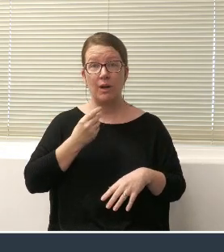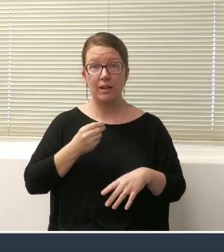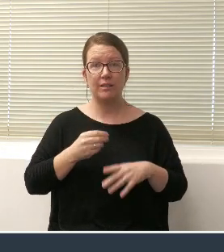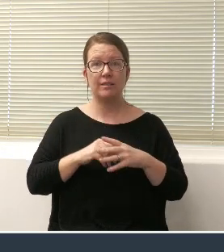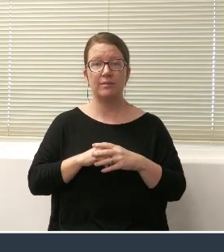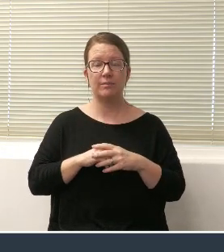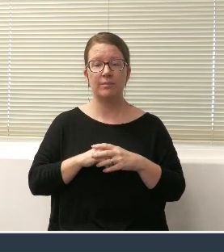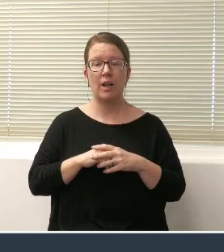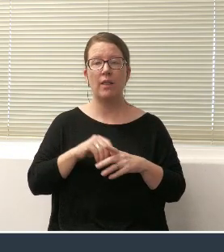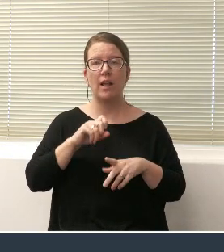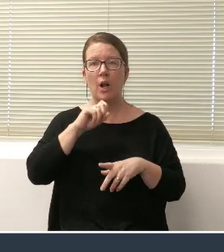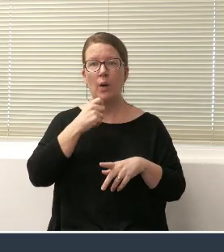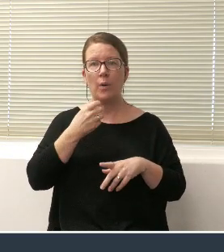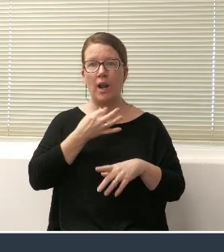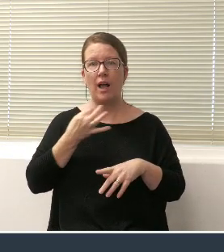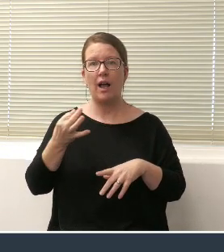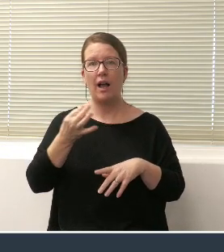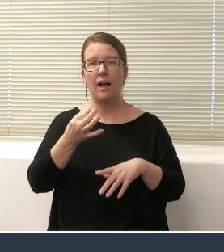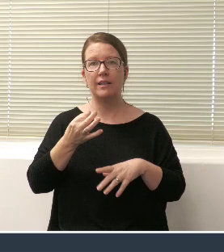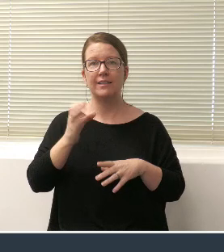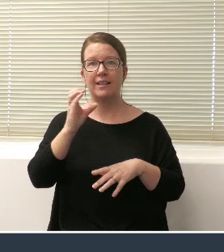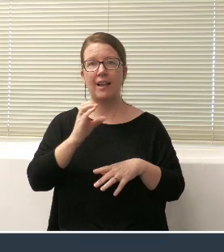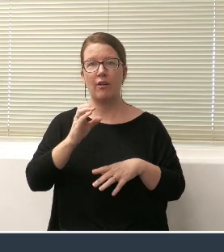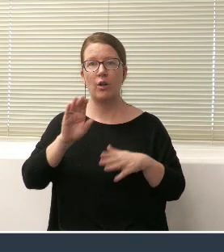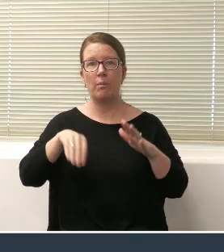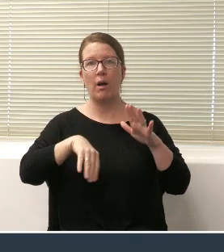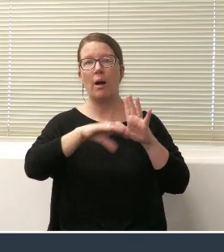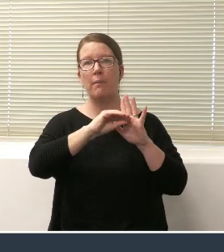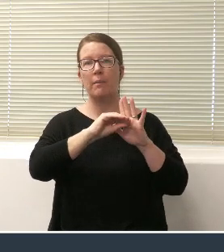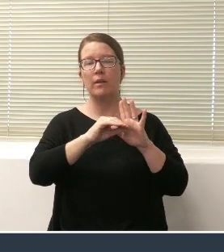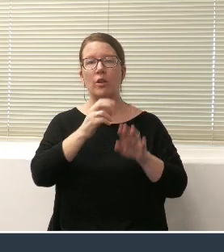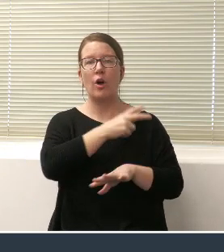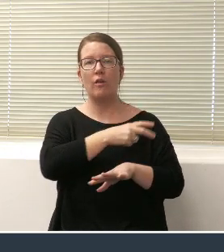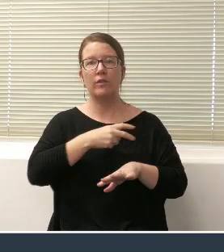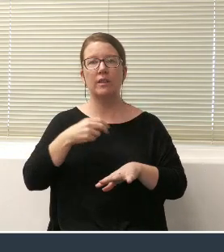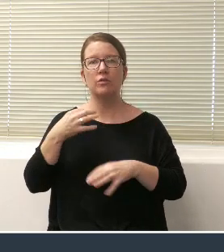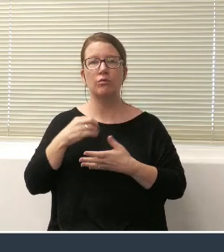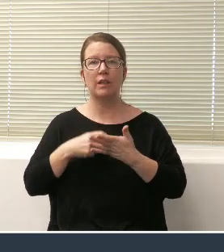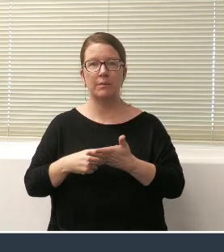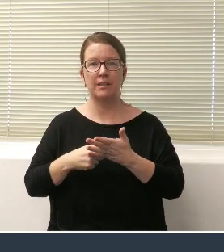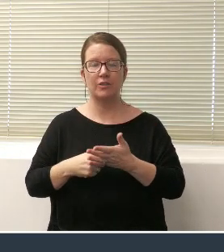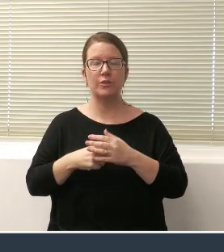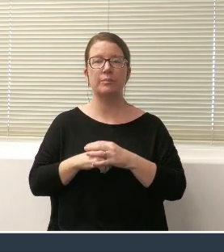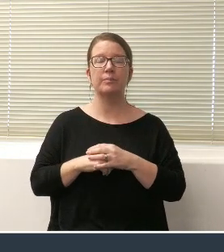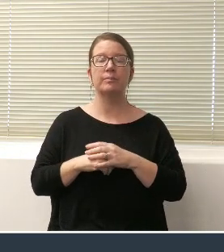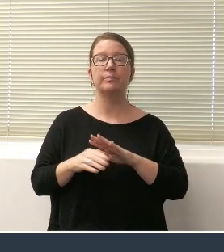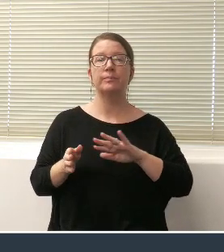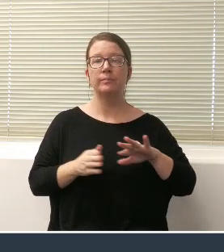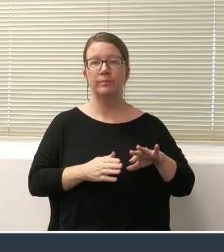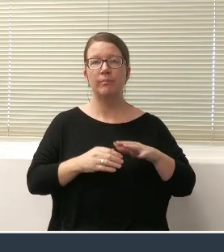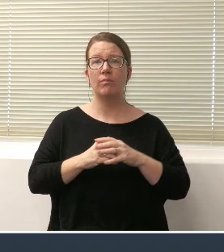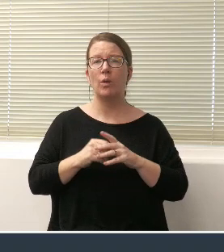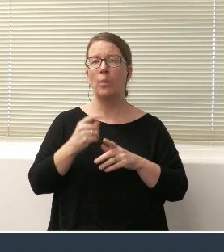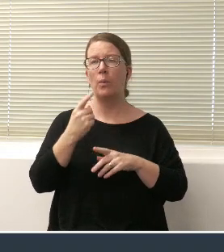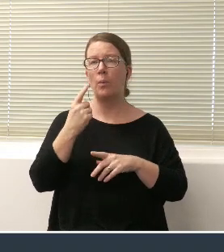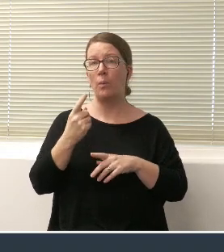get Carolyn to pop up the officer's recommendation as well. Yeah, through you, Madam Mayor. There was a concern from